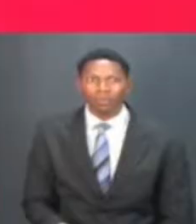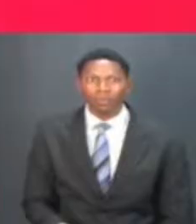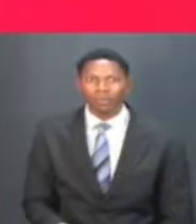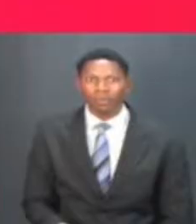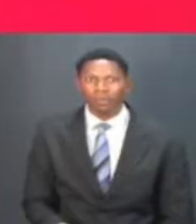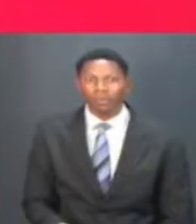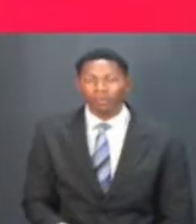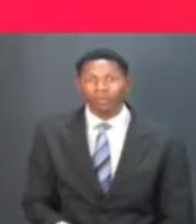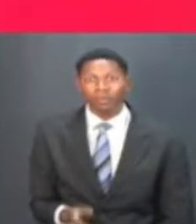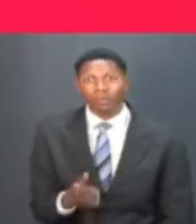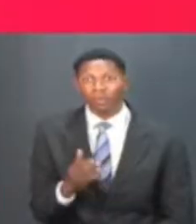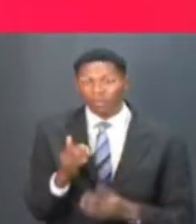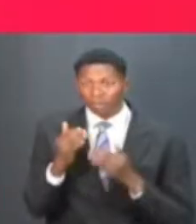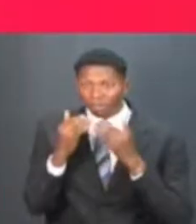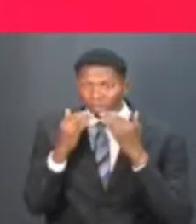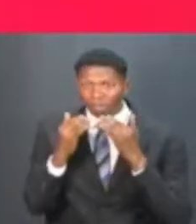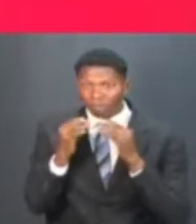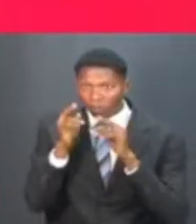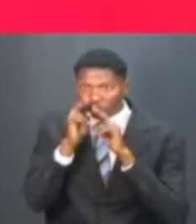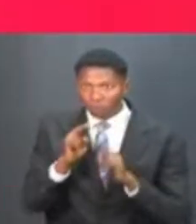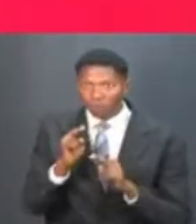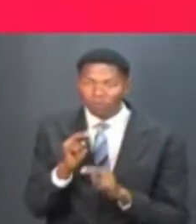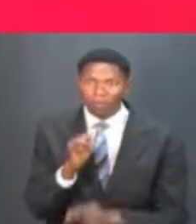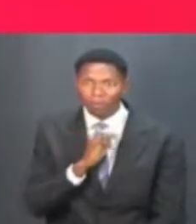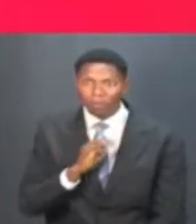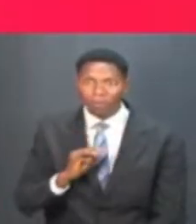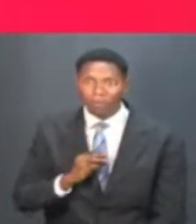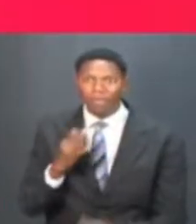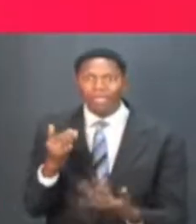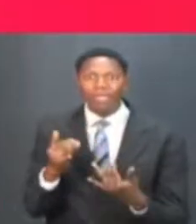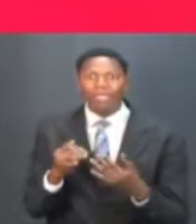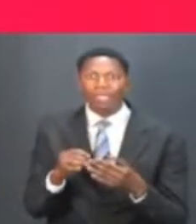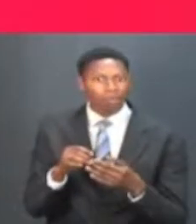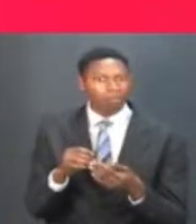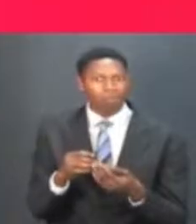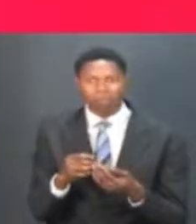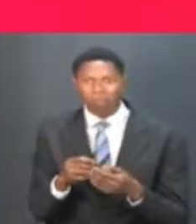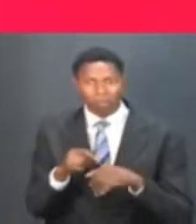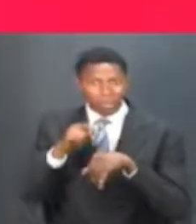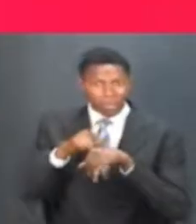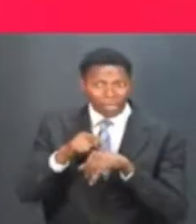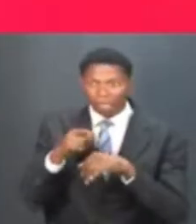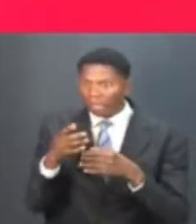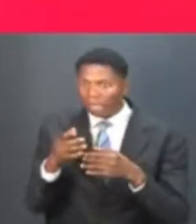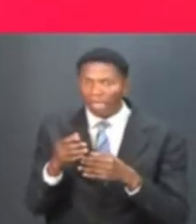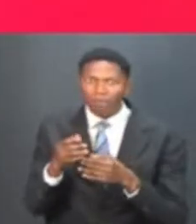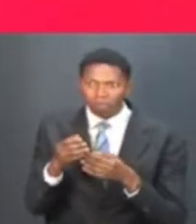Yes, thank you, Honorable Member. It's now for comments from members.